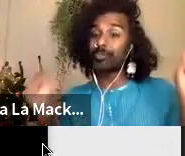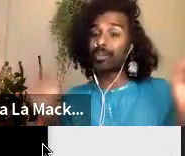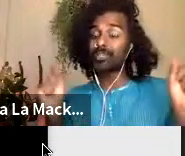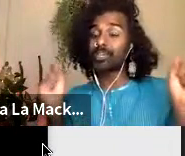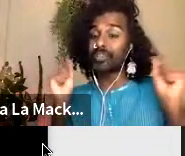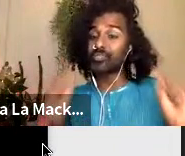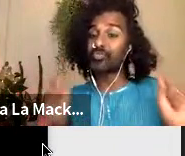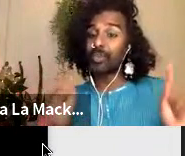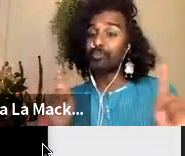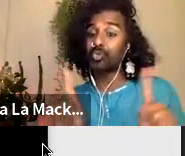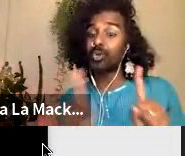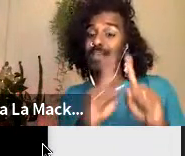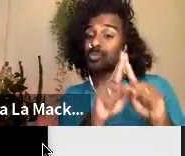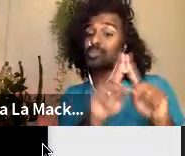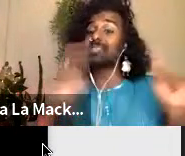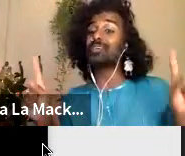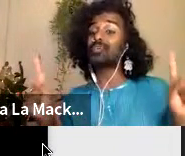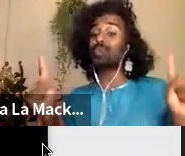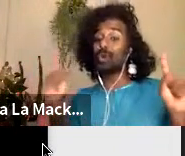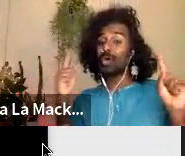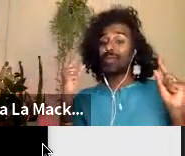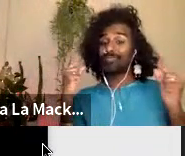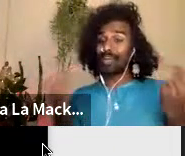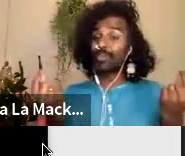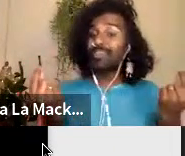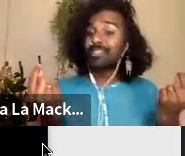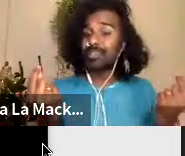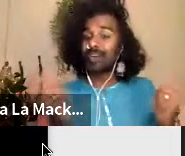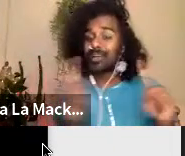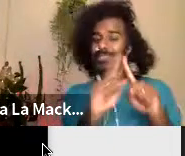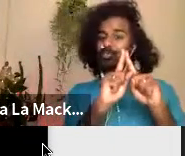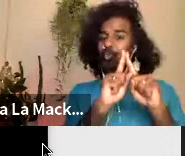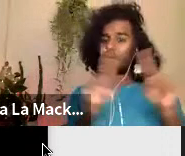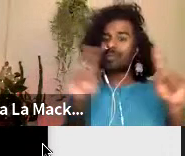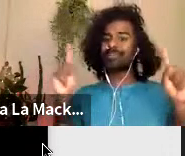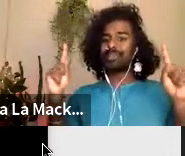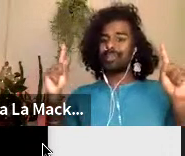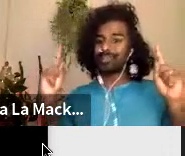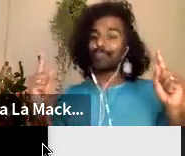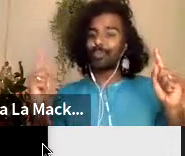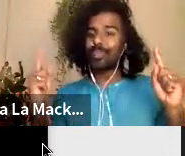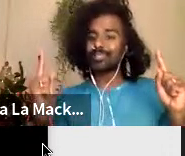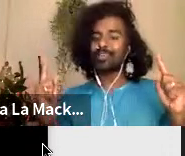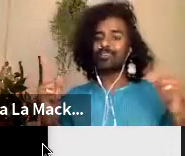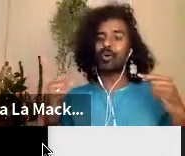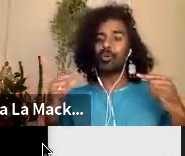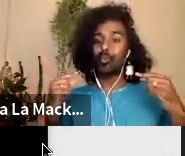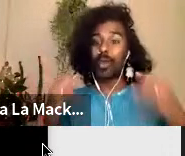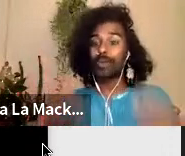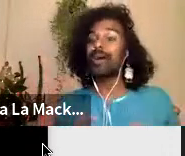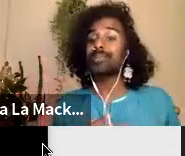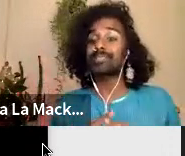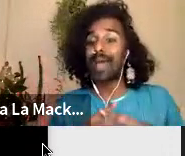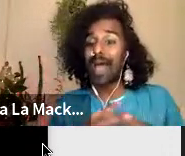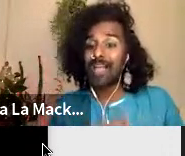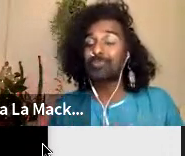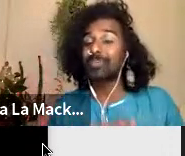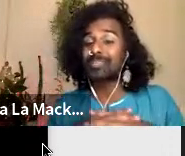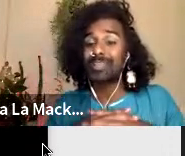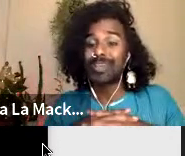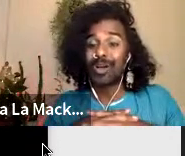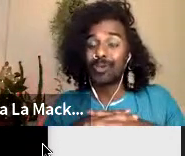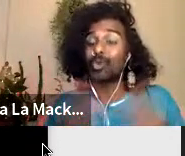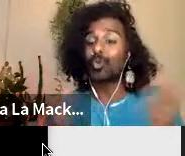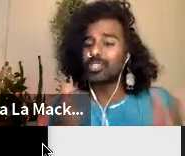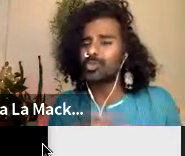trans narrative is framed to us as a singular narrative, as this one narrative, whereas there has